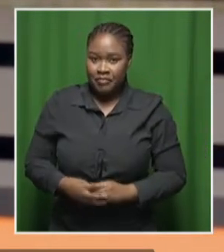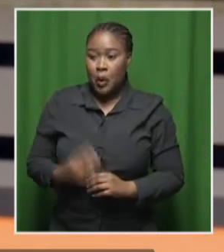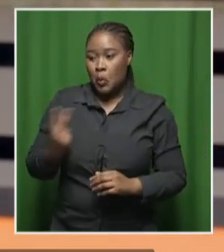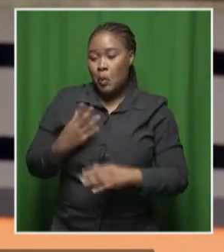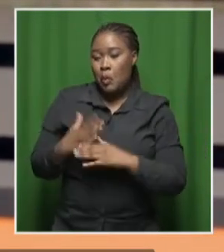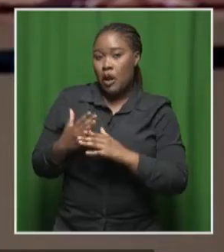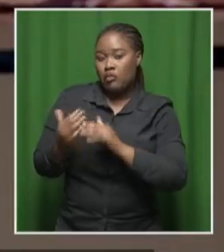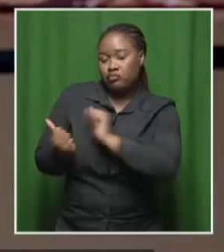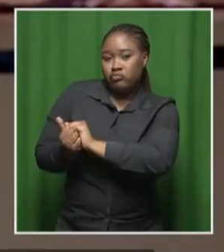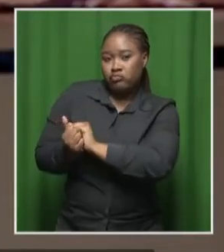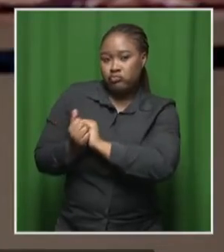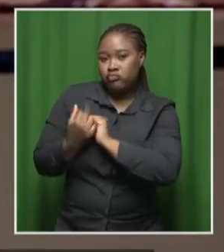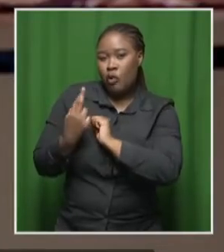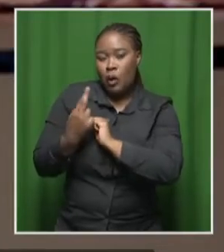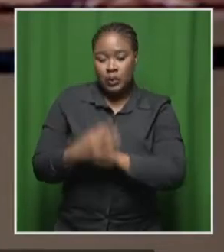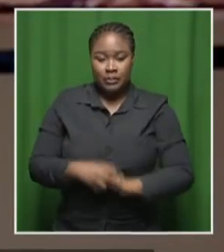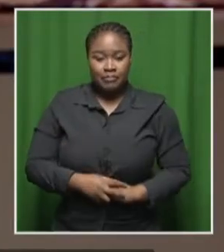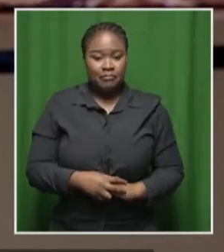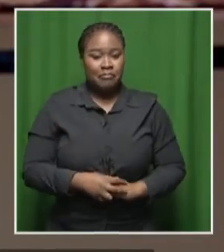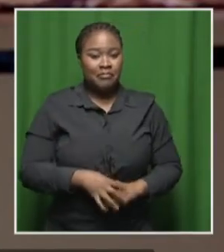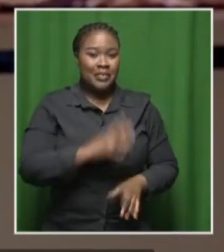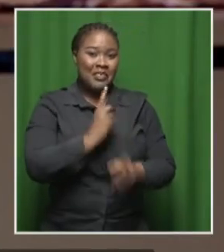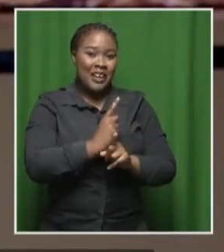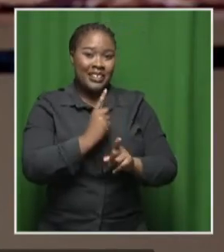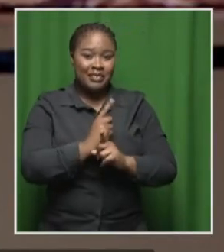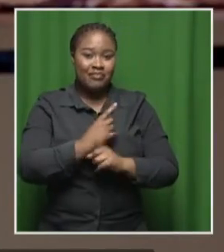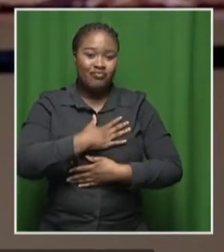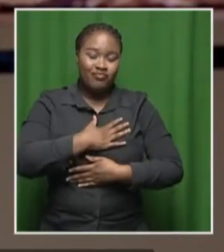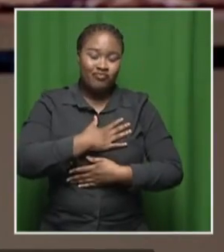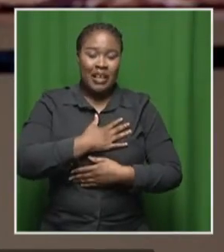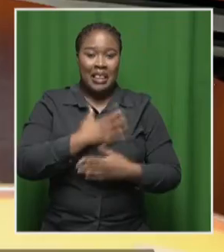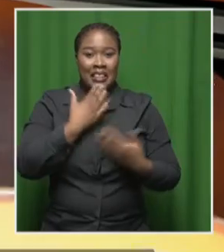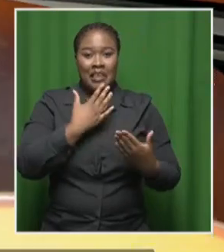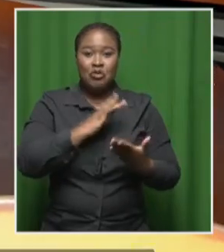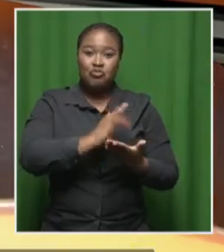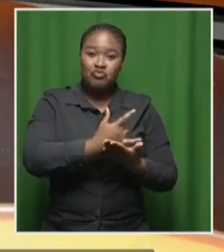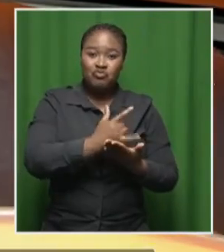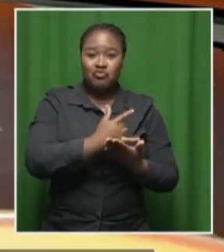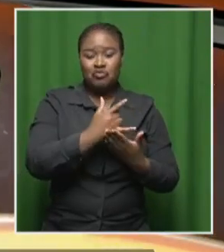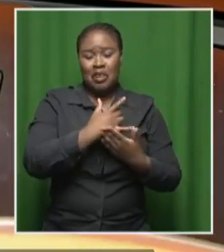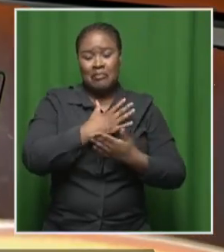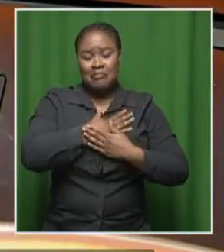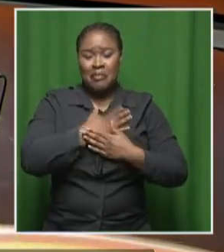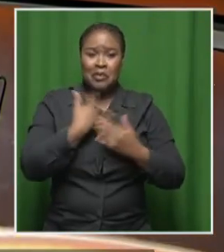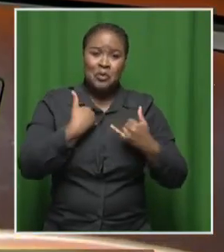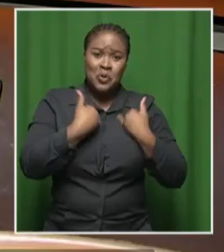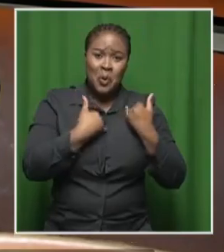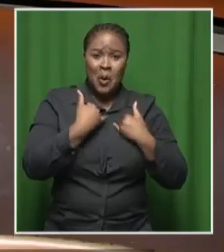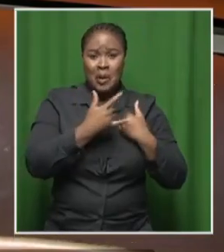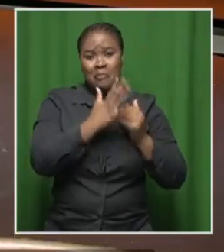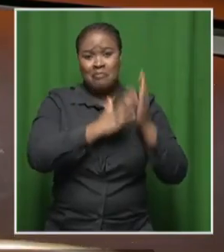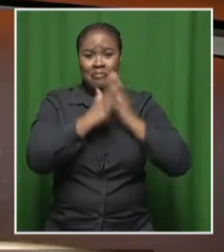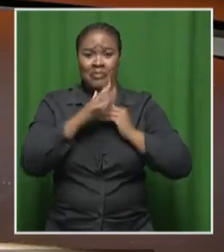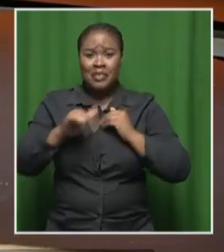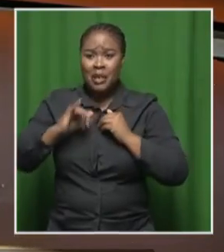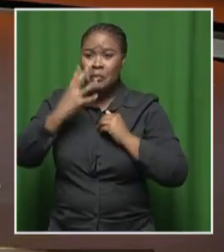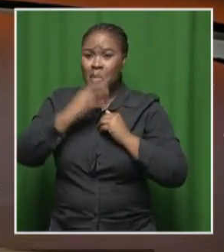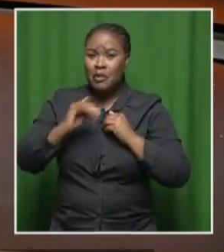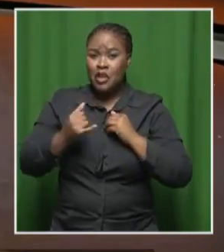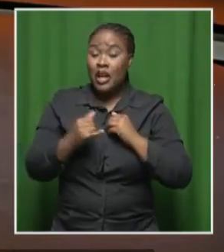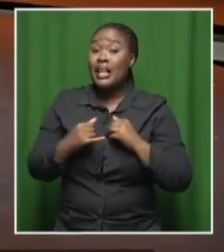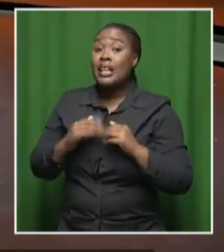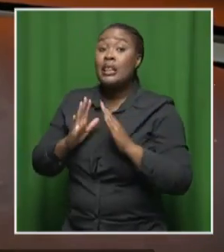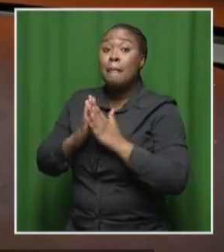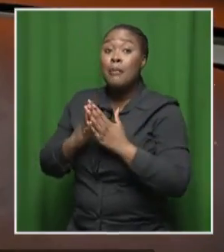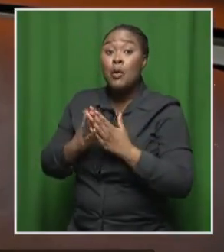closely together. Right. Yeah. Tanya, lovely chatting to you. Thank you so much for telling the story of a beautiful city, Johannesburg. The book is